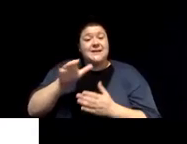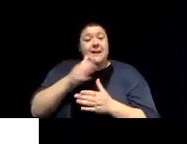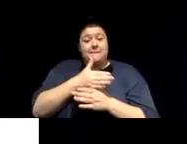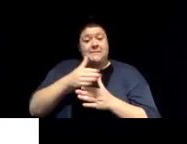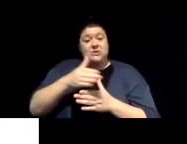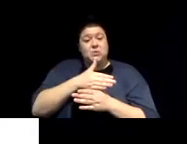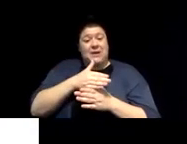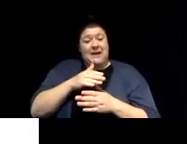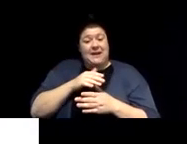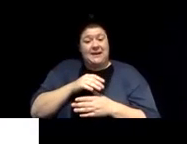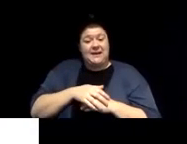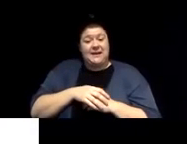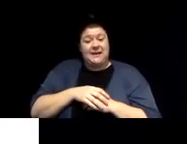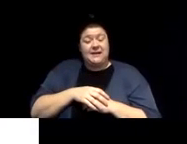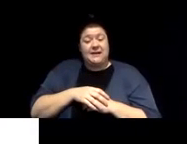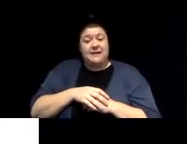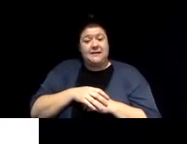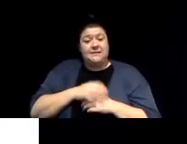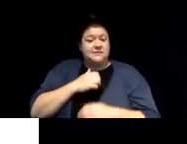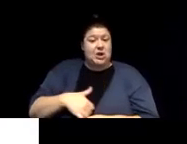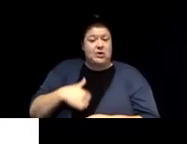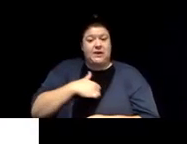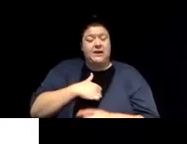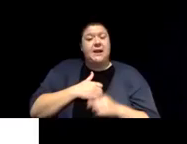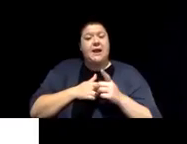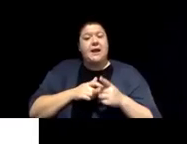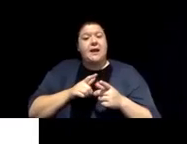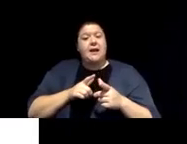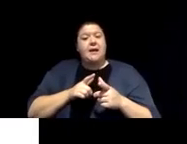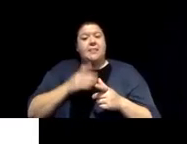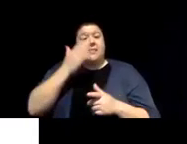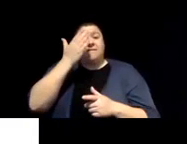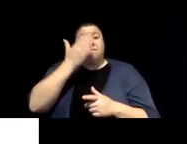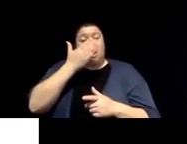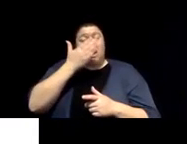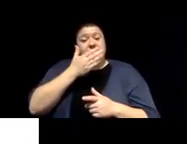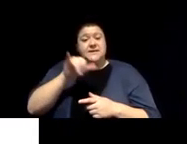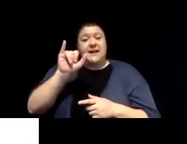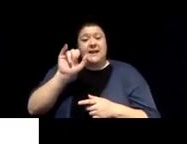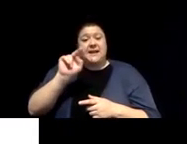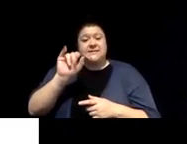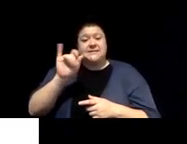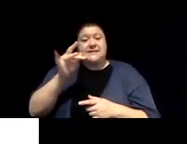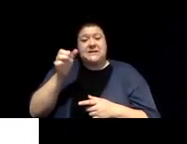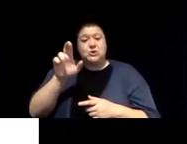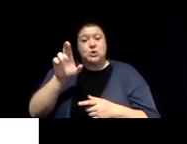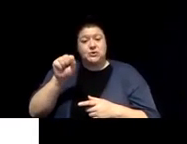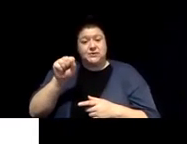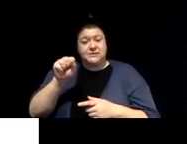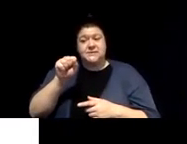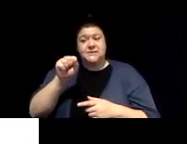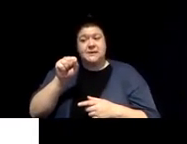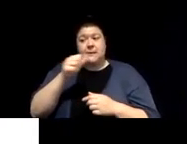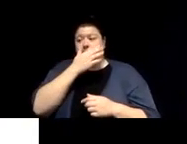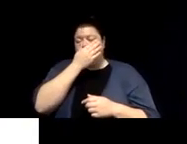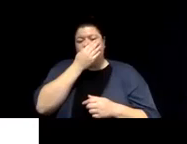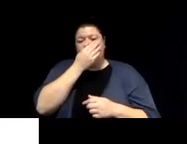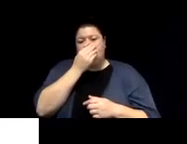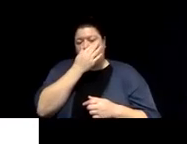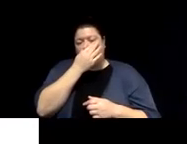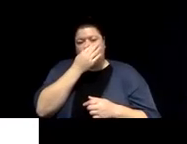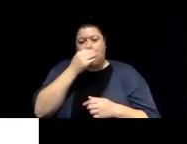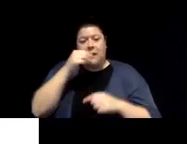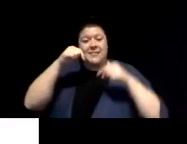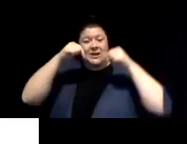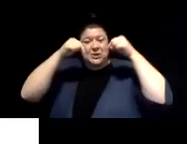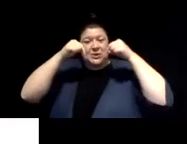and the molars. Sorry. And then in the front, we have the incisors, which are sort of peaked, which are sort of sharp.